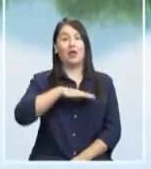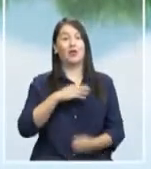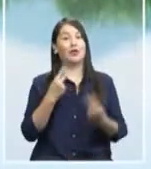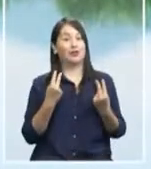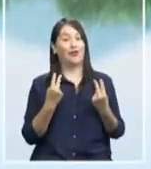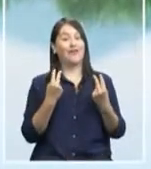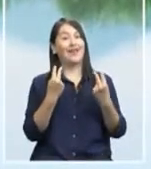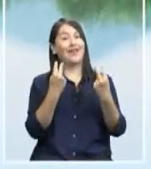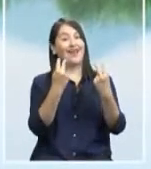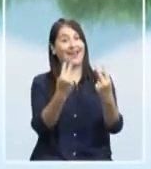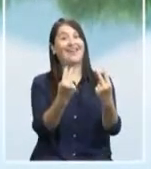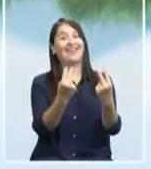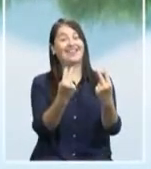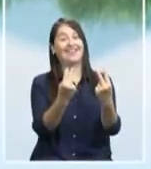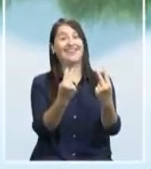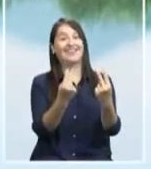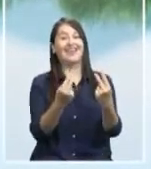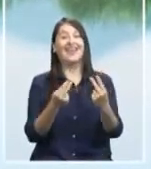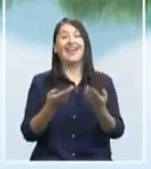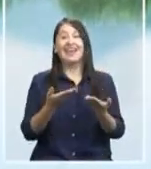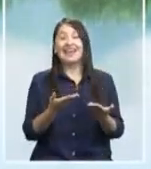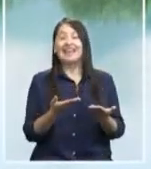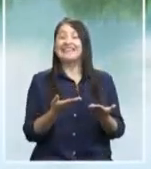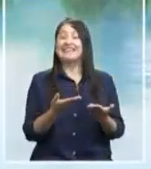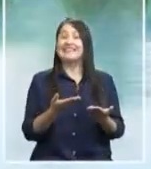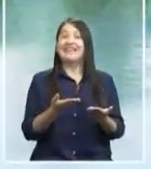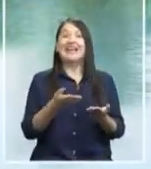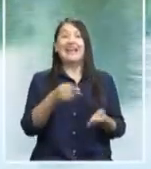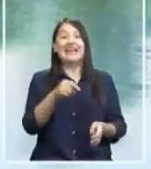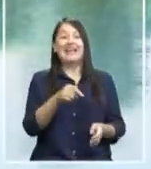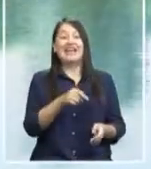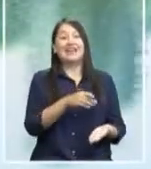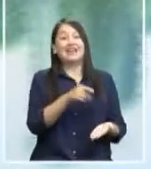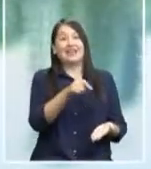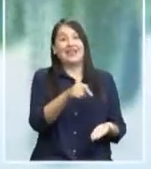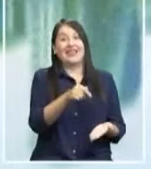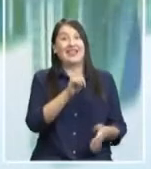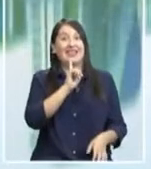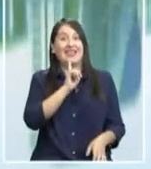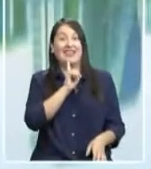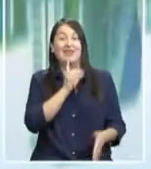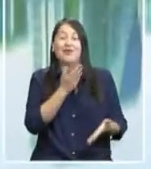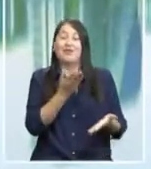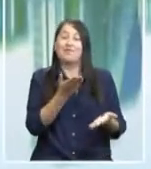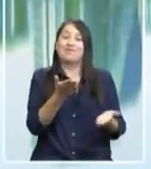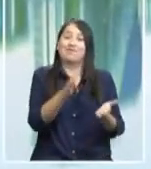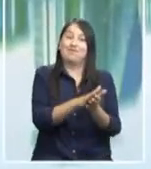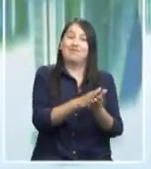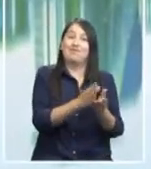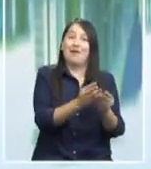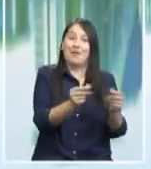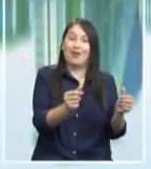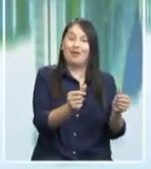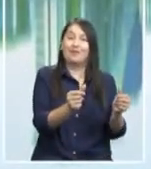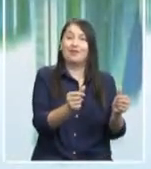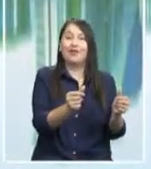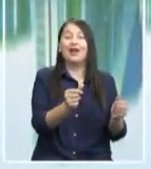have right now. If you continue on this path, it will be over very soon.